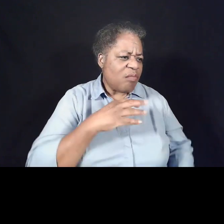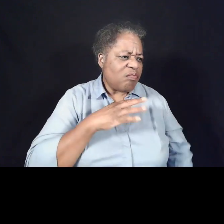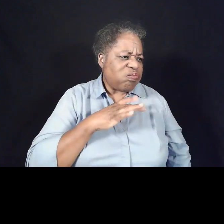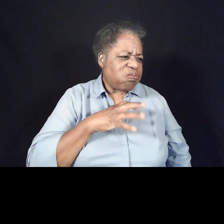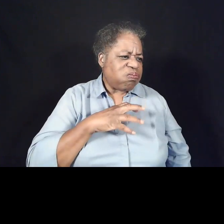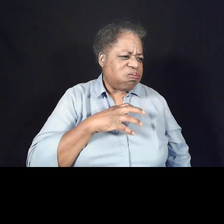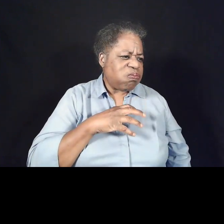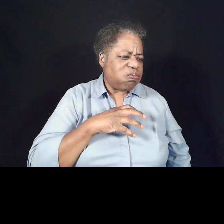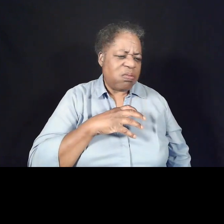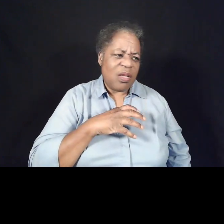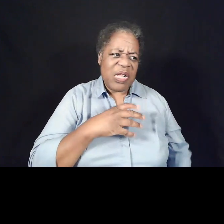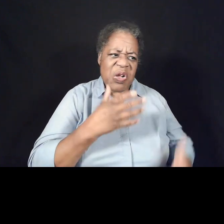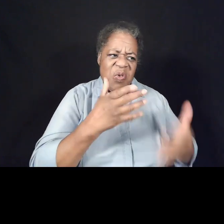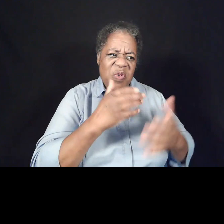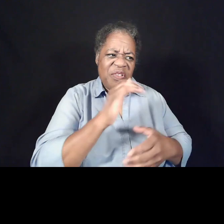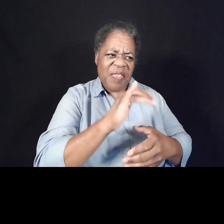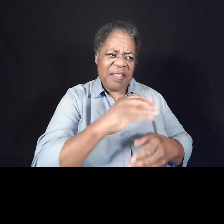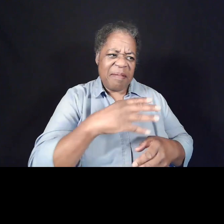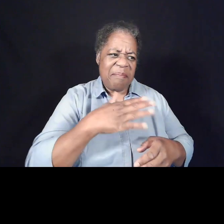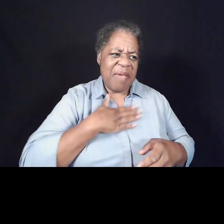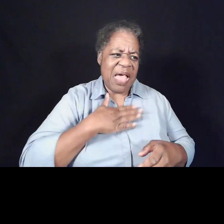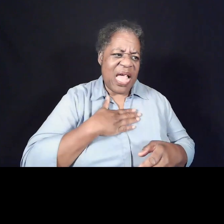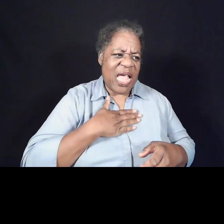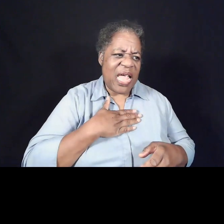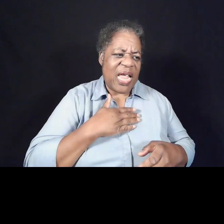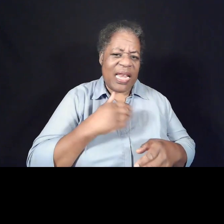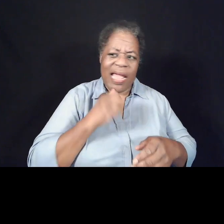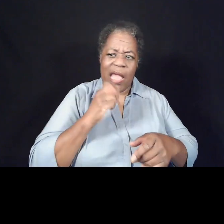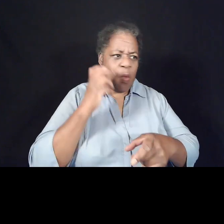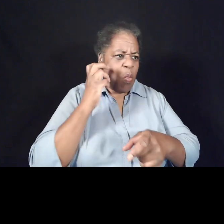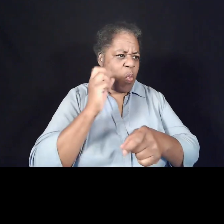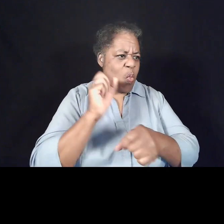resented the fact that you work at least as hard as they do?